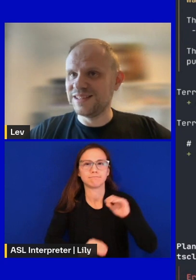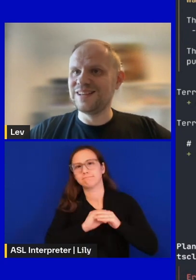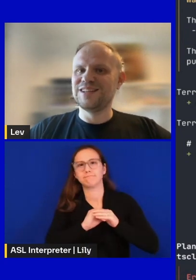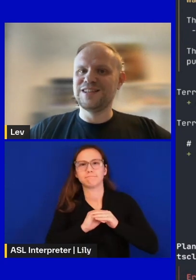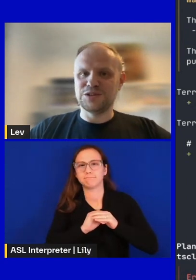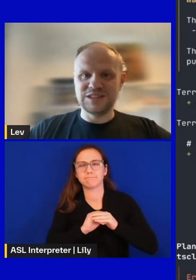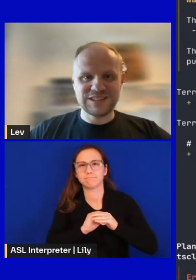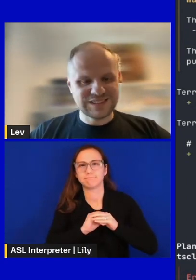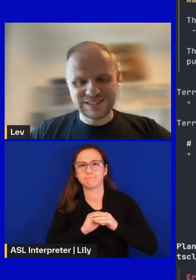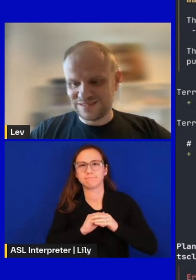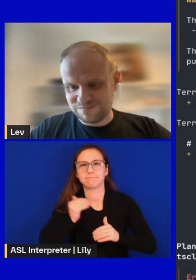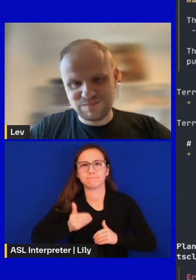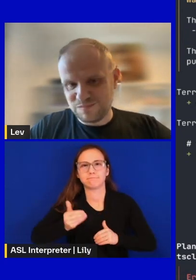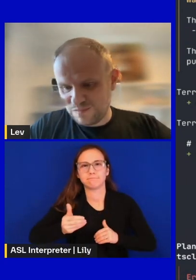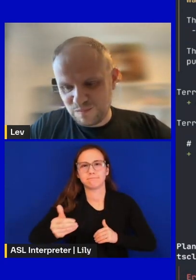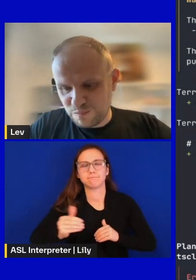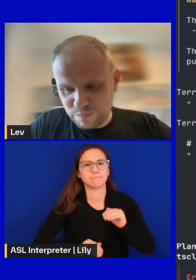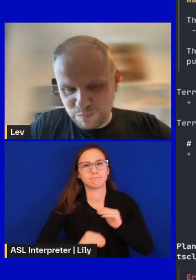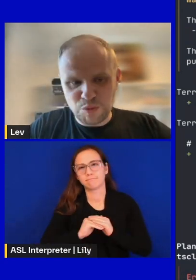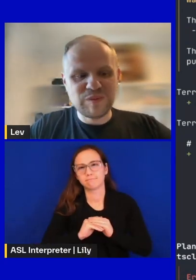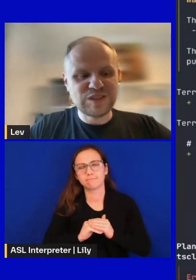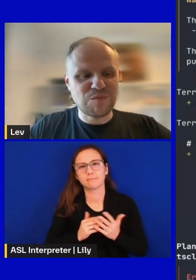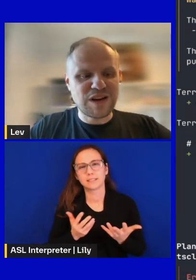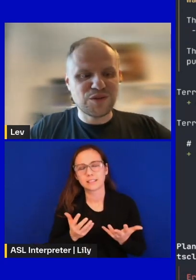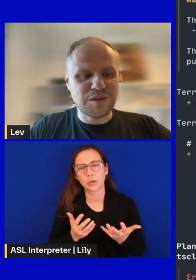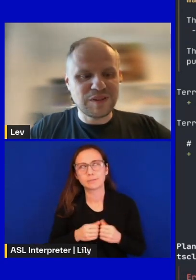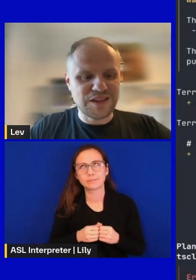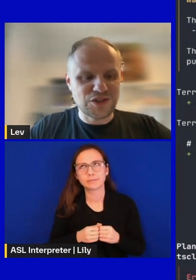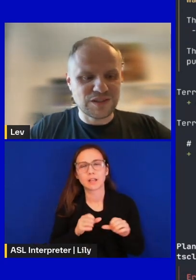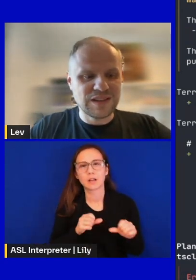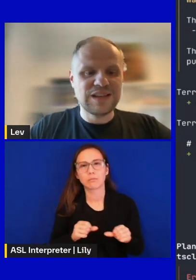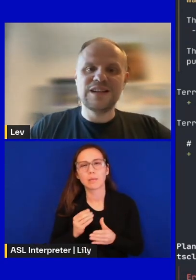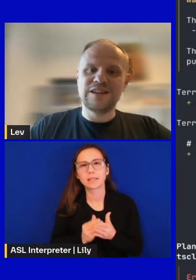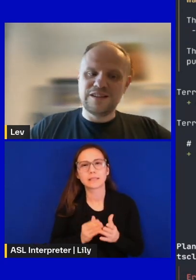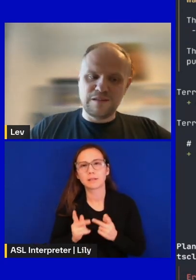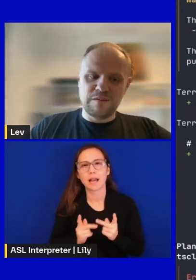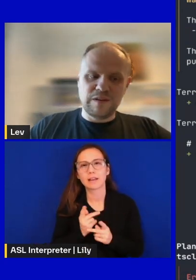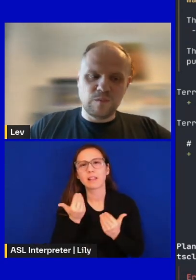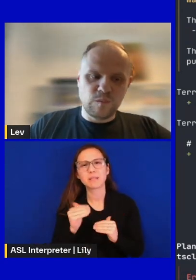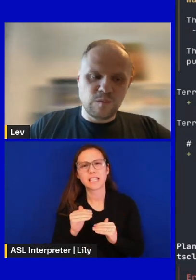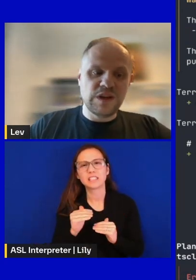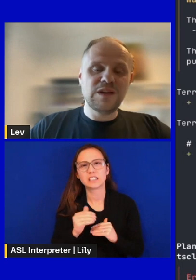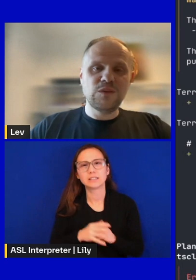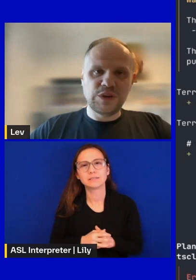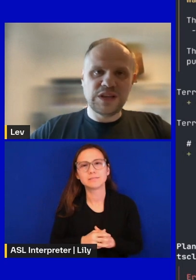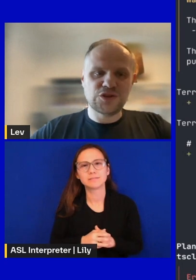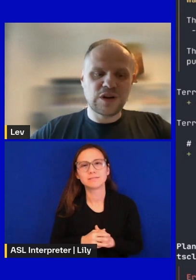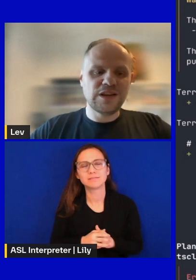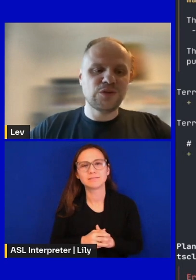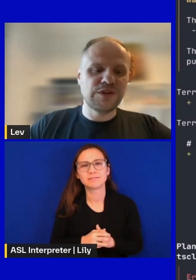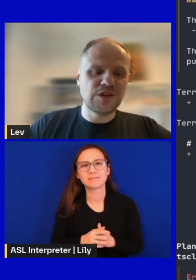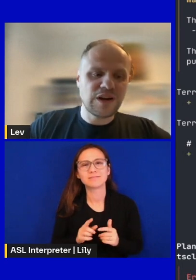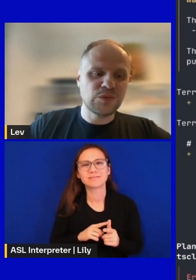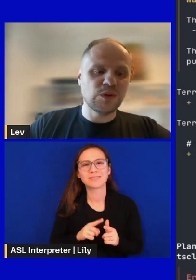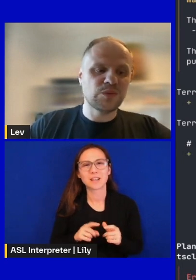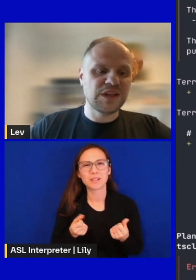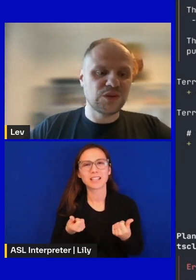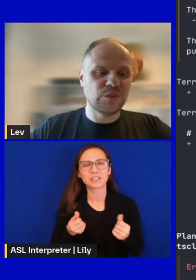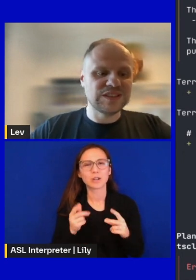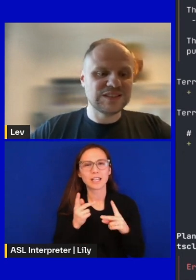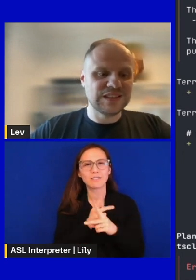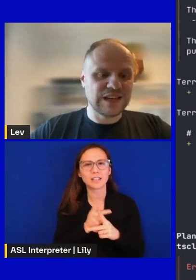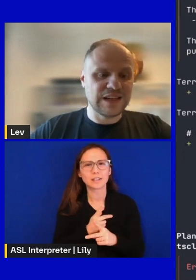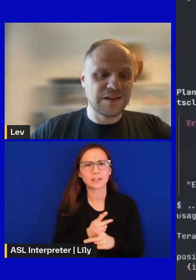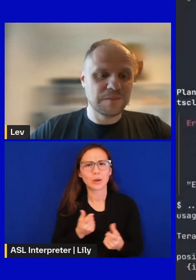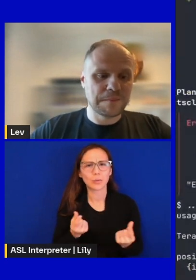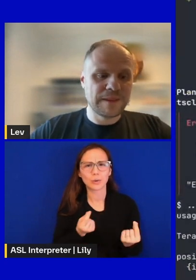entities. So this is probably some kind of limitation. Then we can try to figure out what we can do